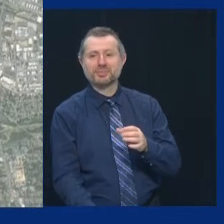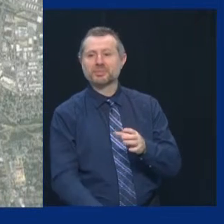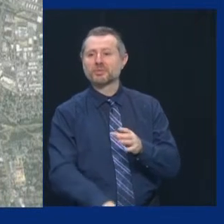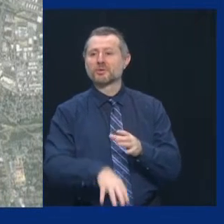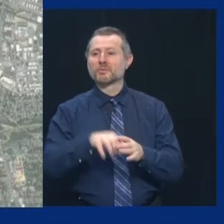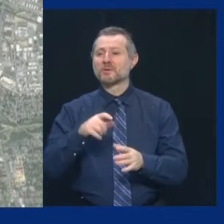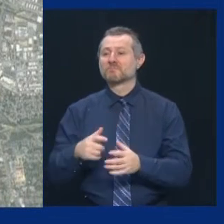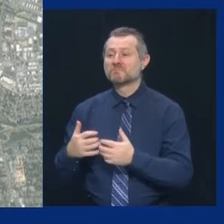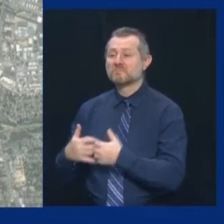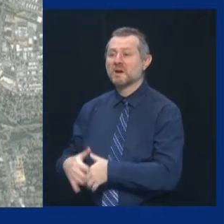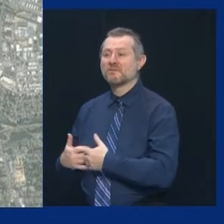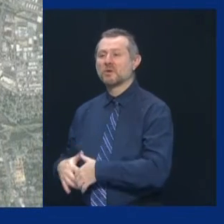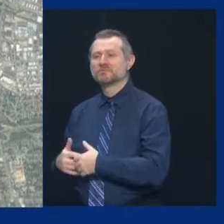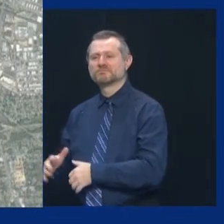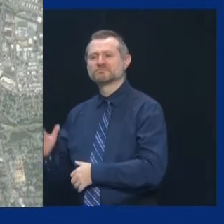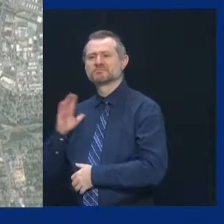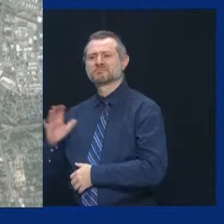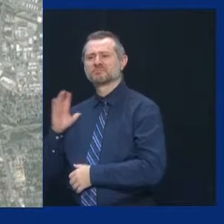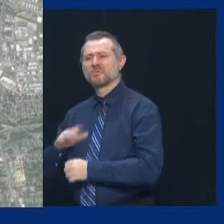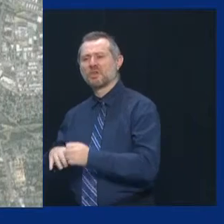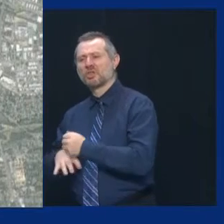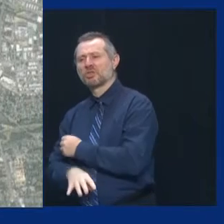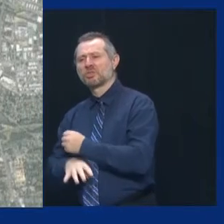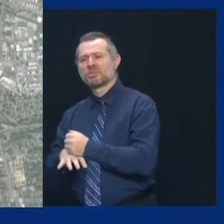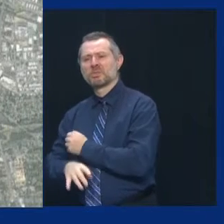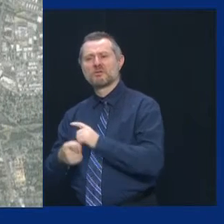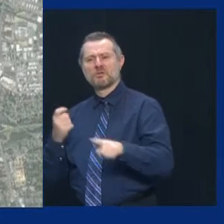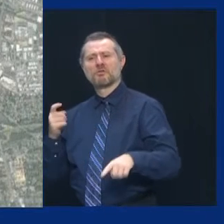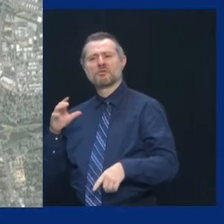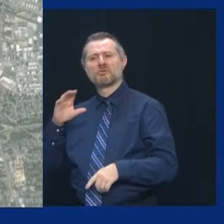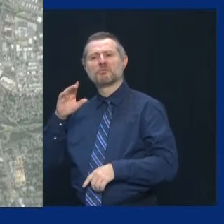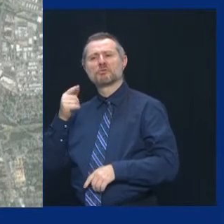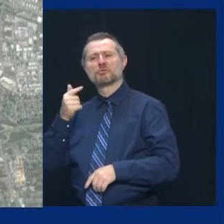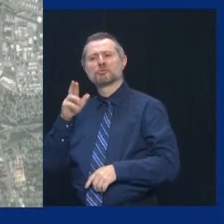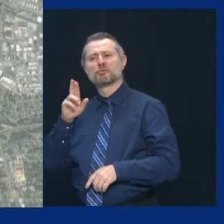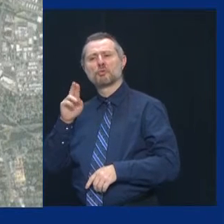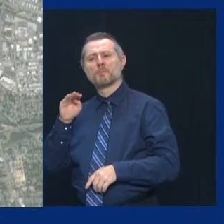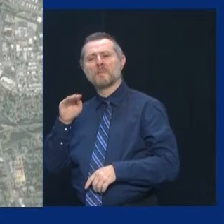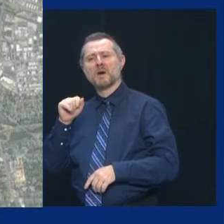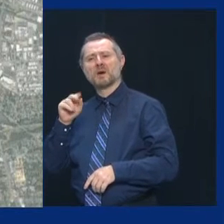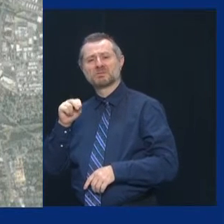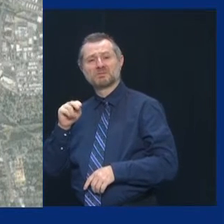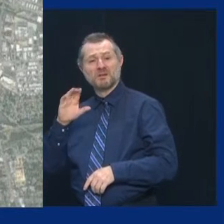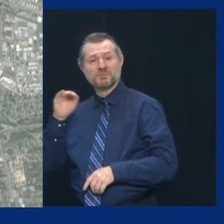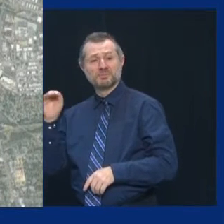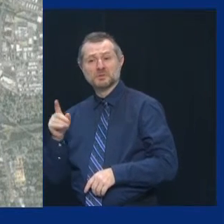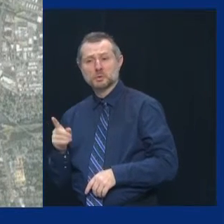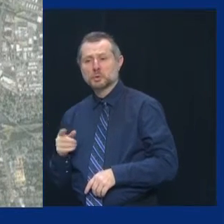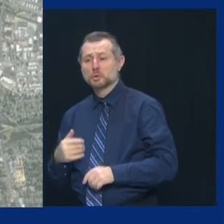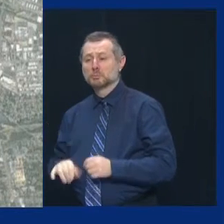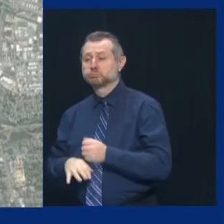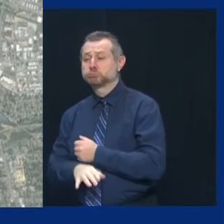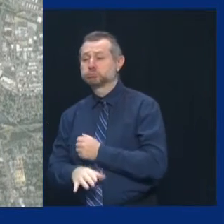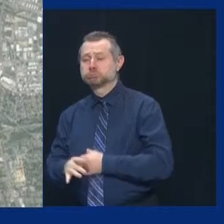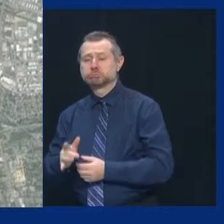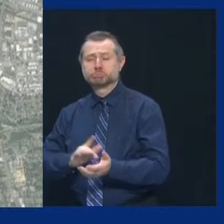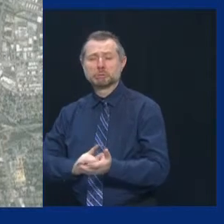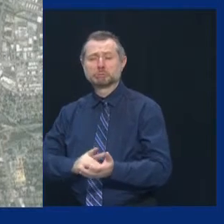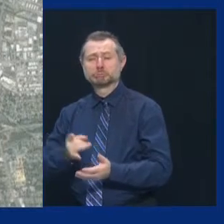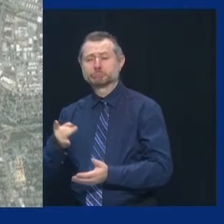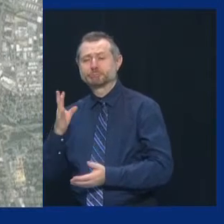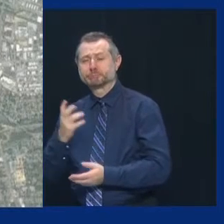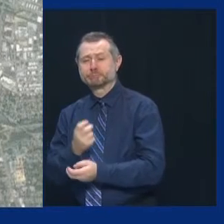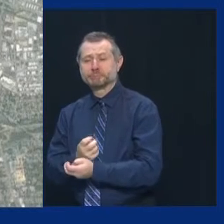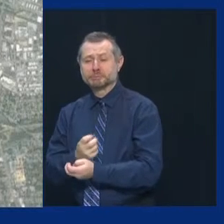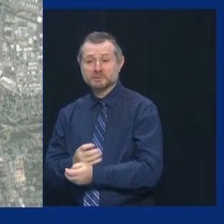era by Grumman. And the plume was just continuing to grow with the